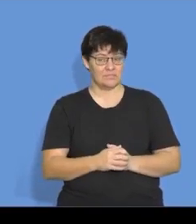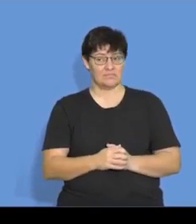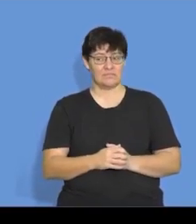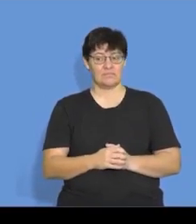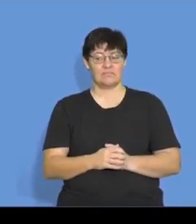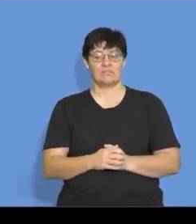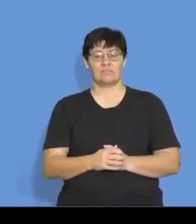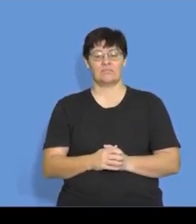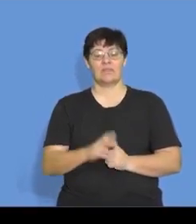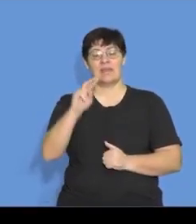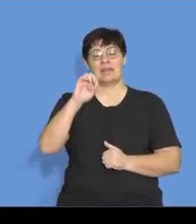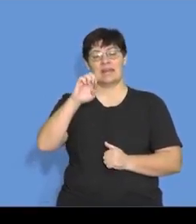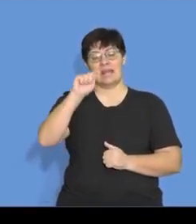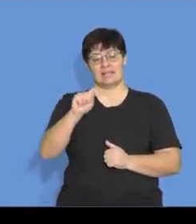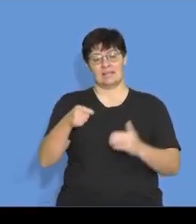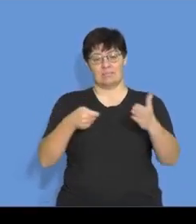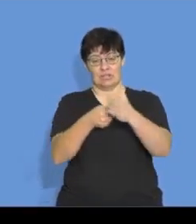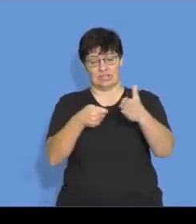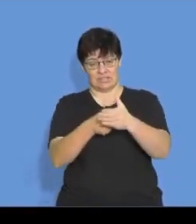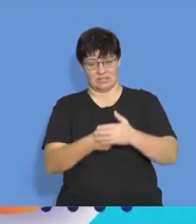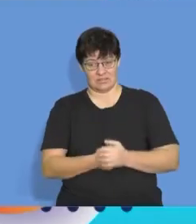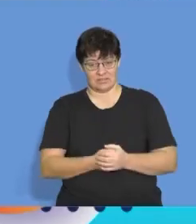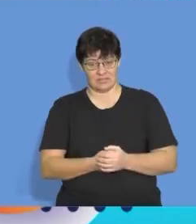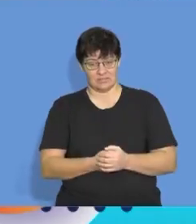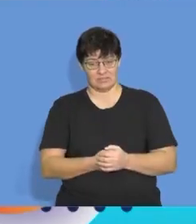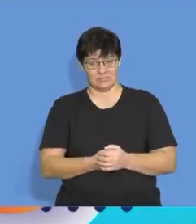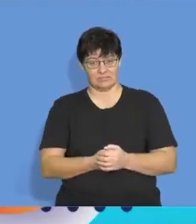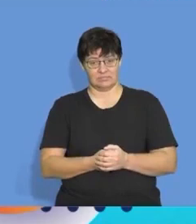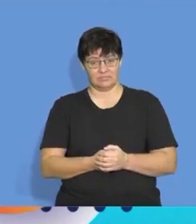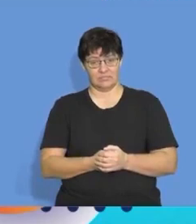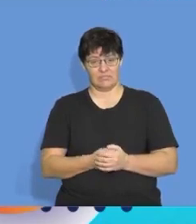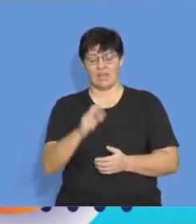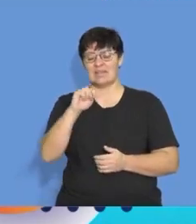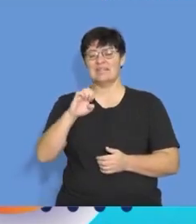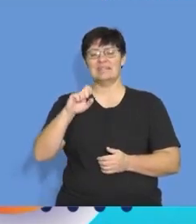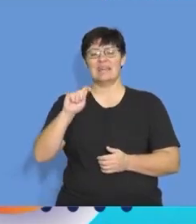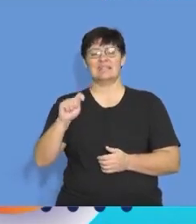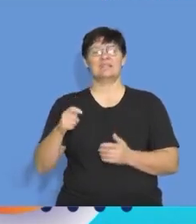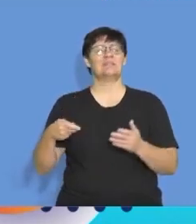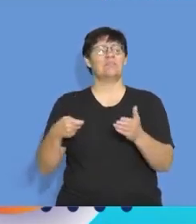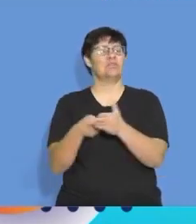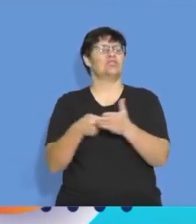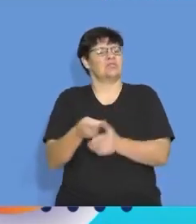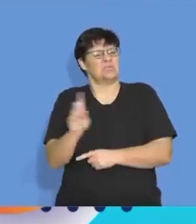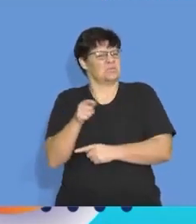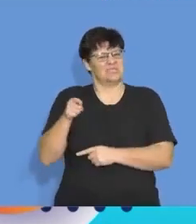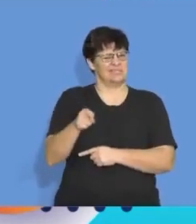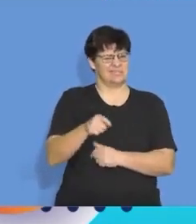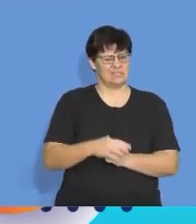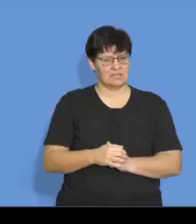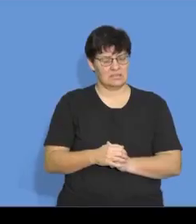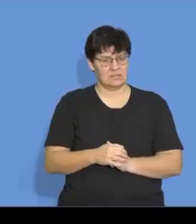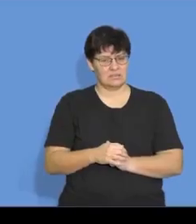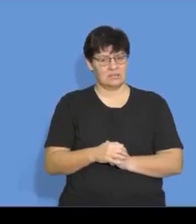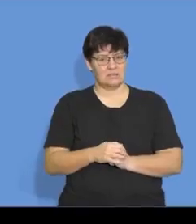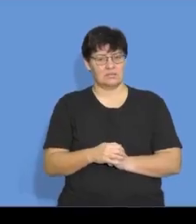net purchases. Okay, when we're talking about net purchases, what are we referring to?